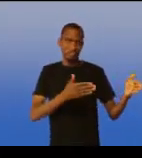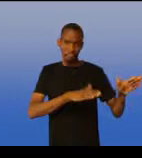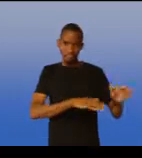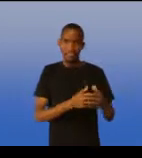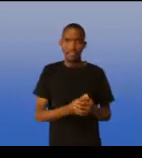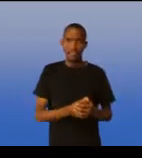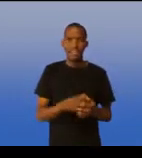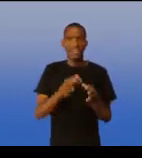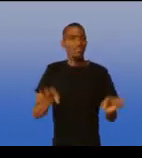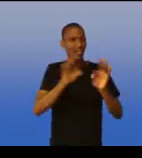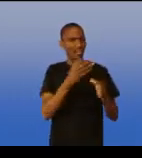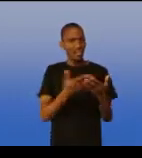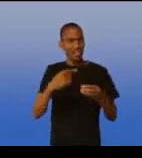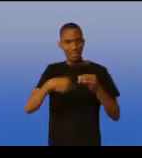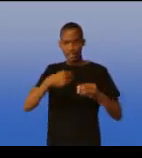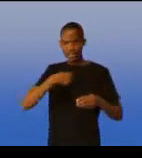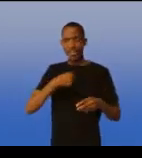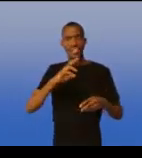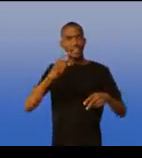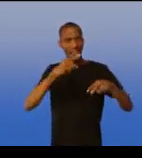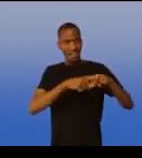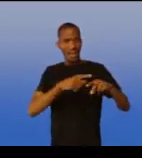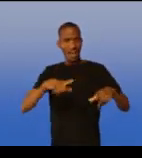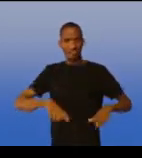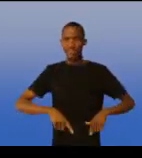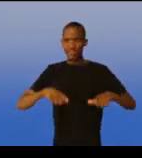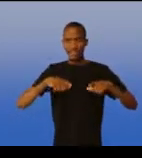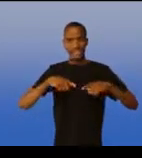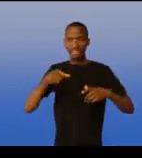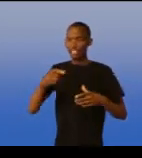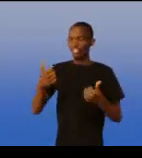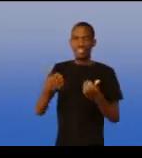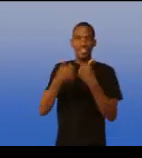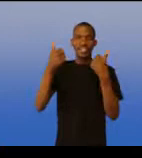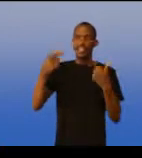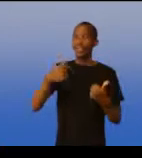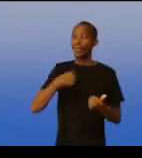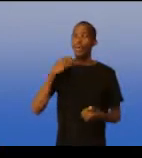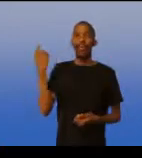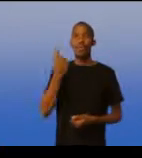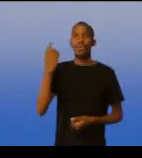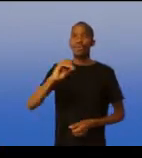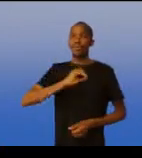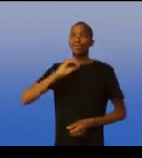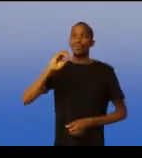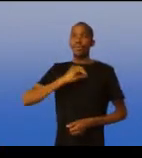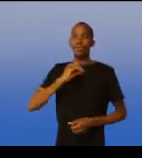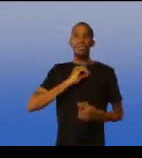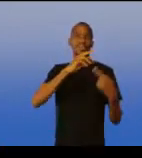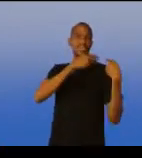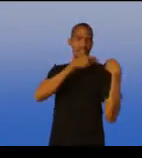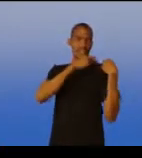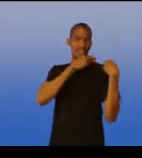for me about living with HIV is that I have to do it all on my own. I grew up in various places. Sometimes I had to